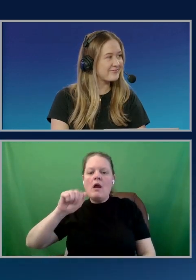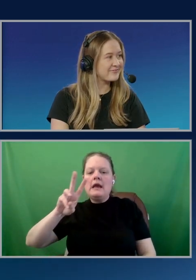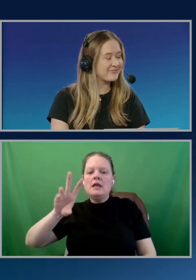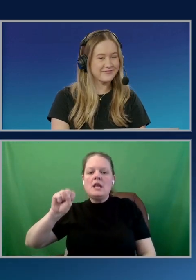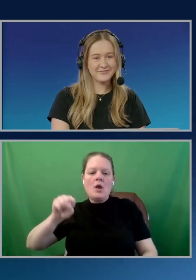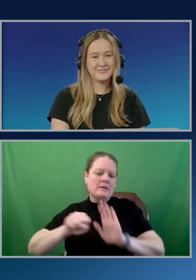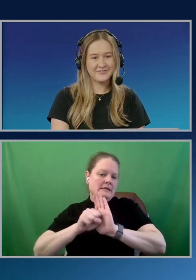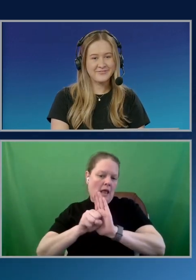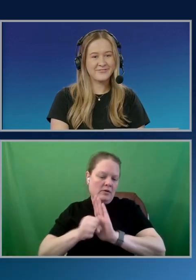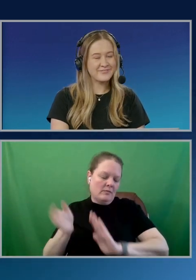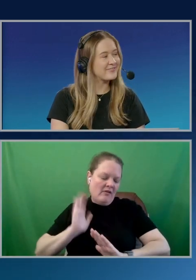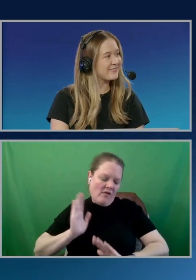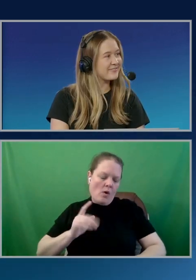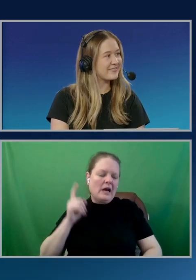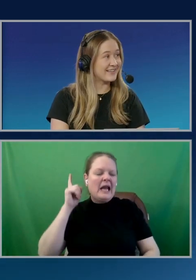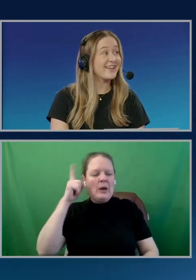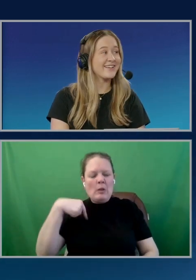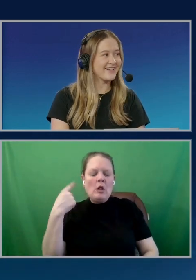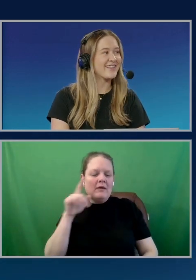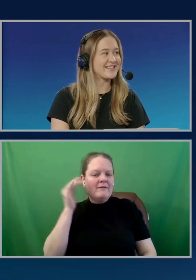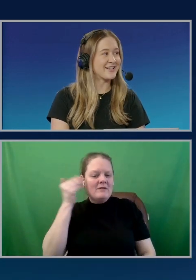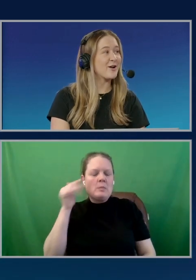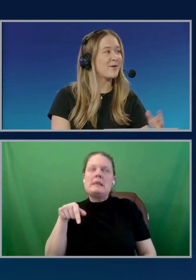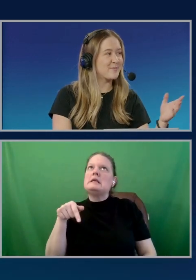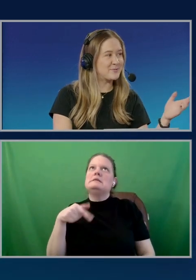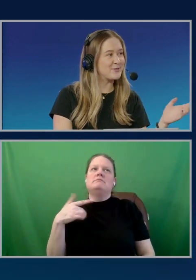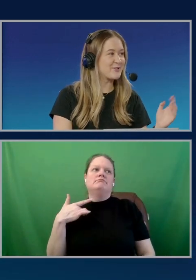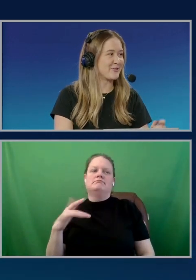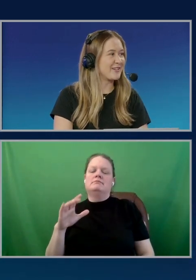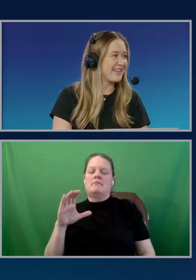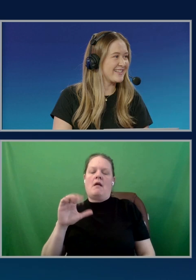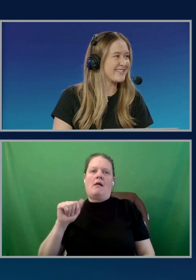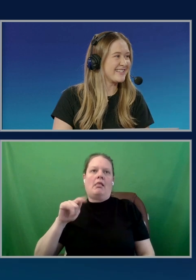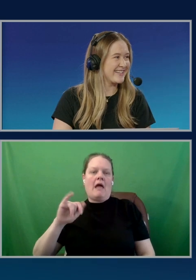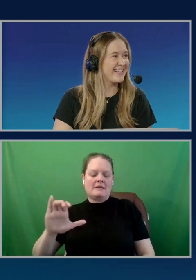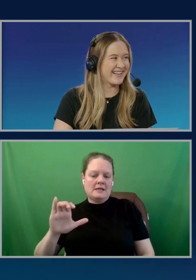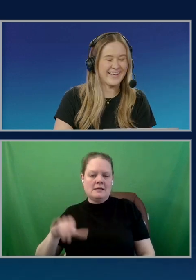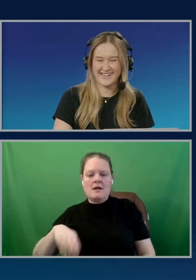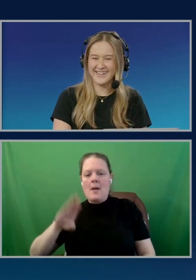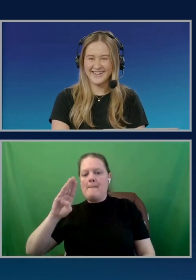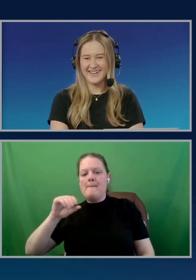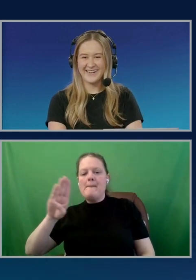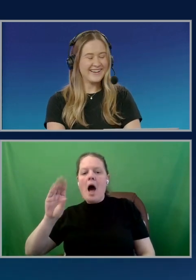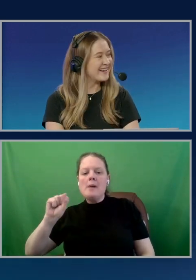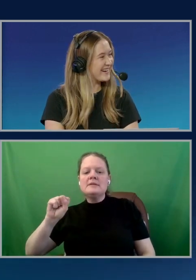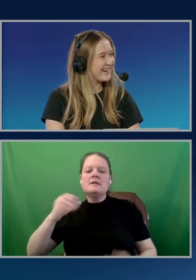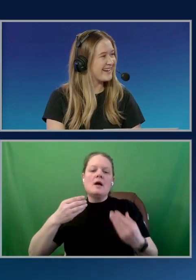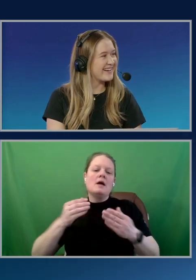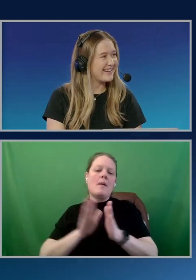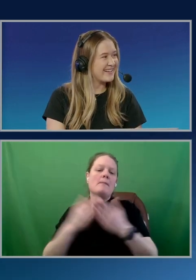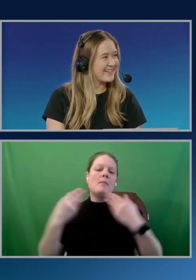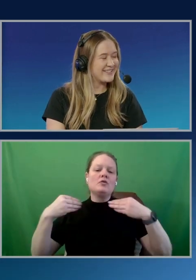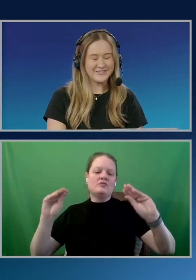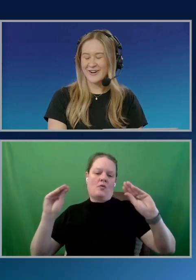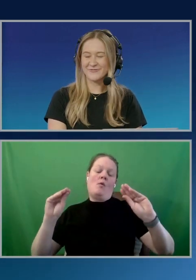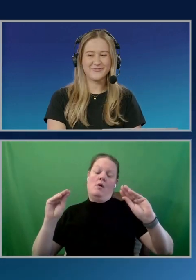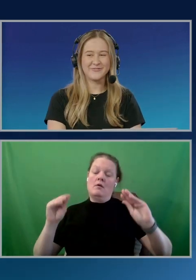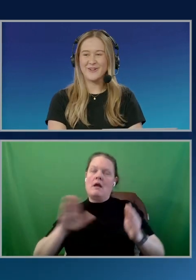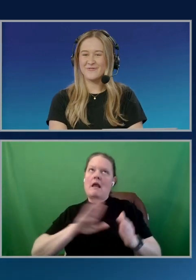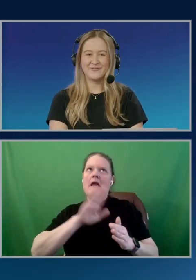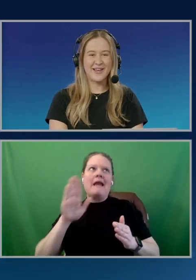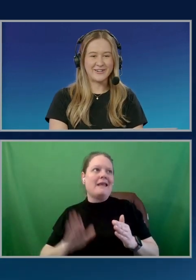look maybe familiar. This is a classic. A Bob's Bookstore classic. A Bob's Bookstore. It never goes out of style.